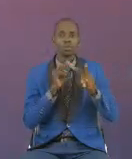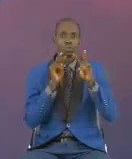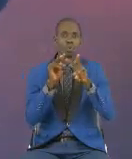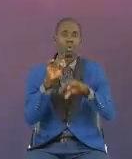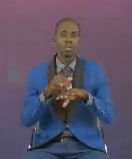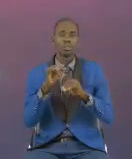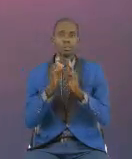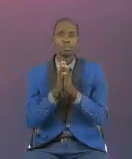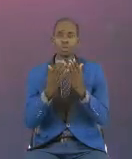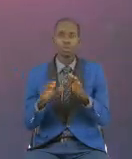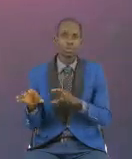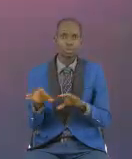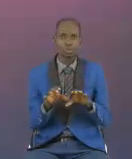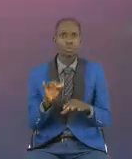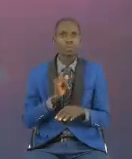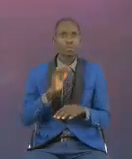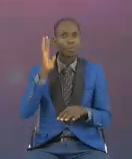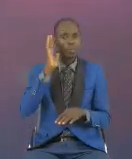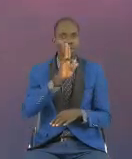I'm going to use those letters